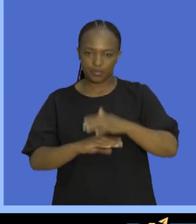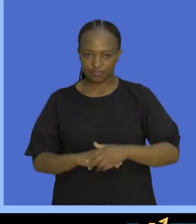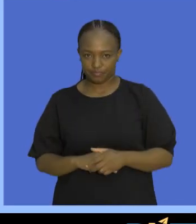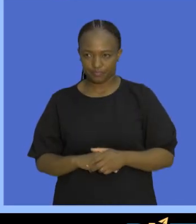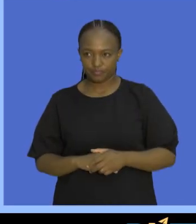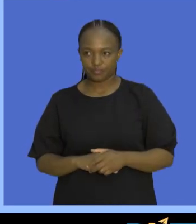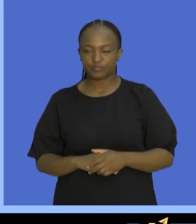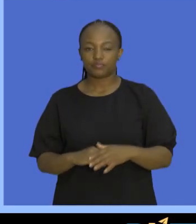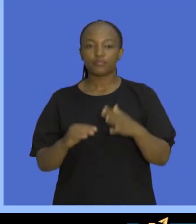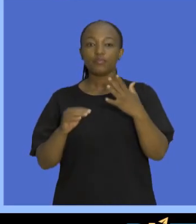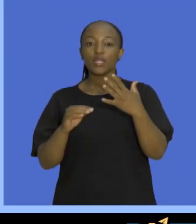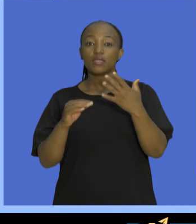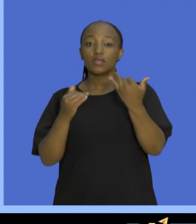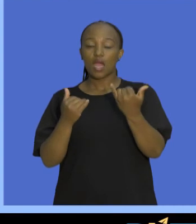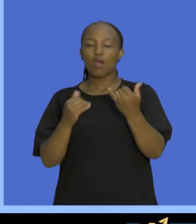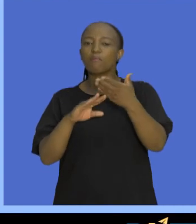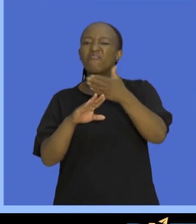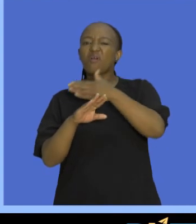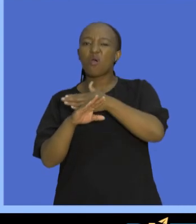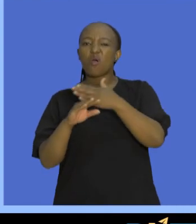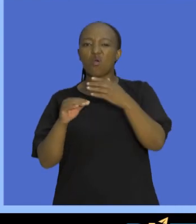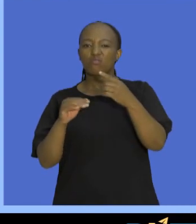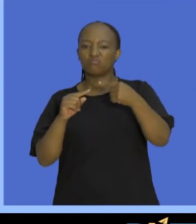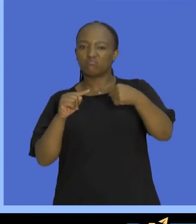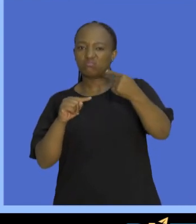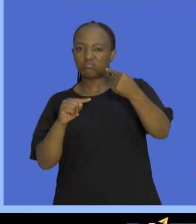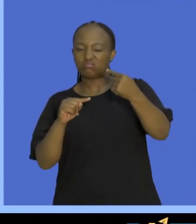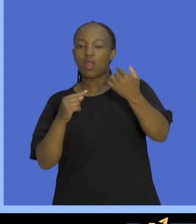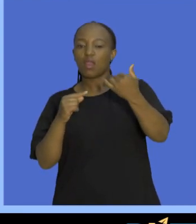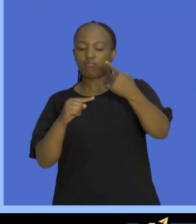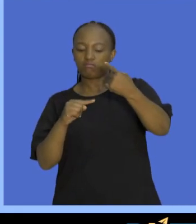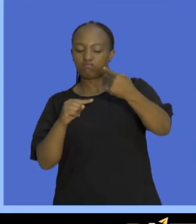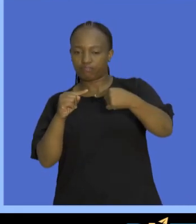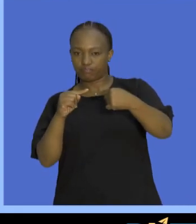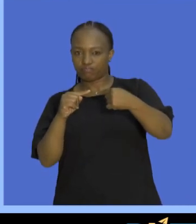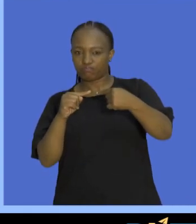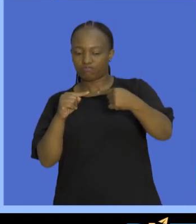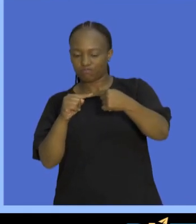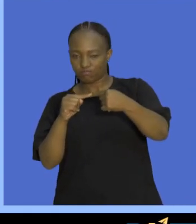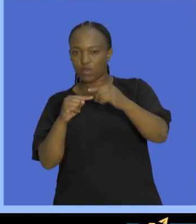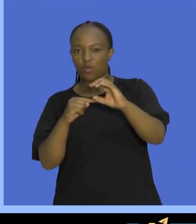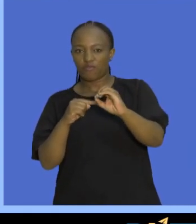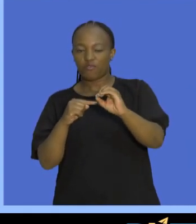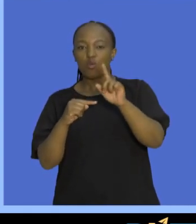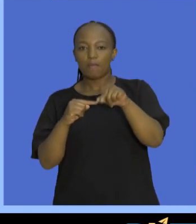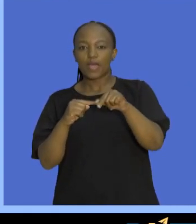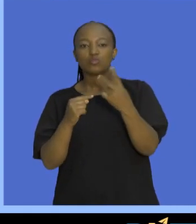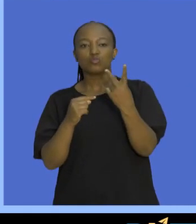so if we close the switch, okay, current starts to flow. Okay, but remember we need to have two